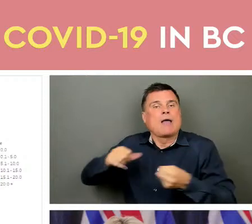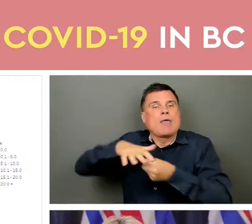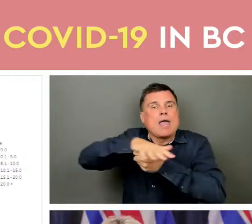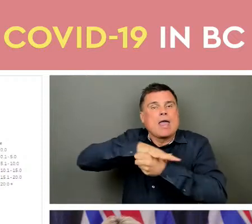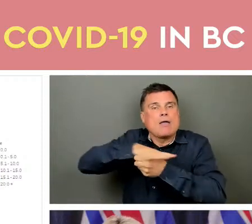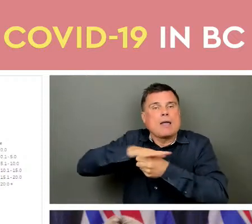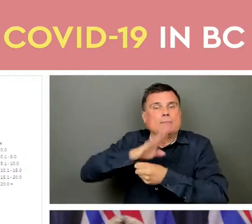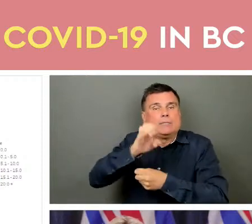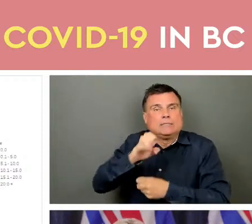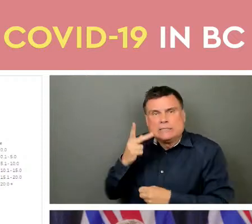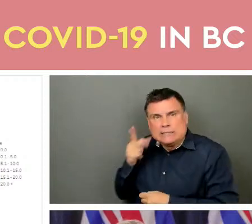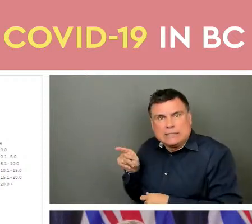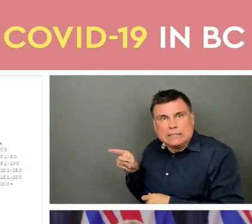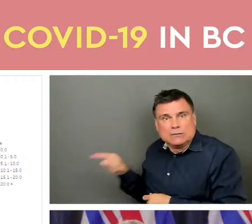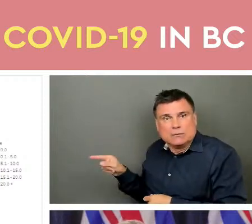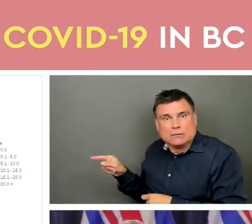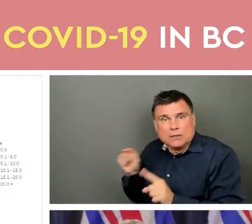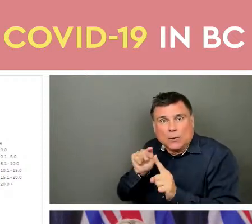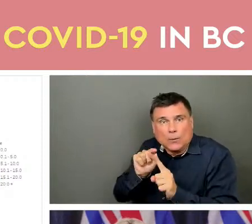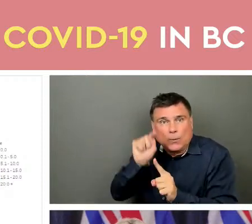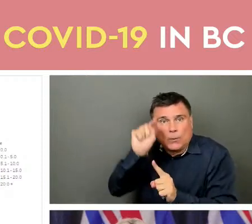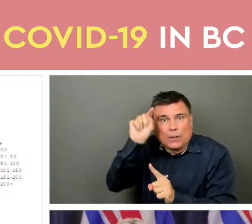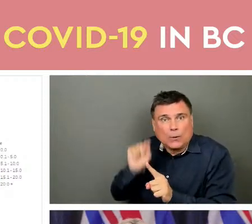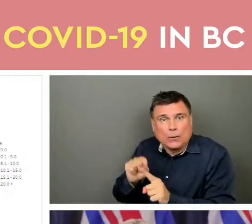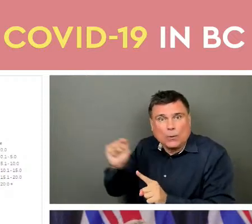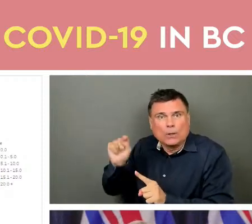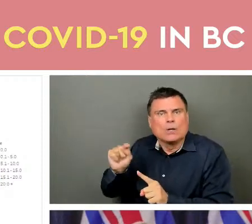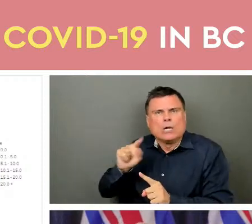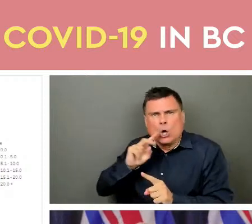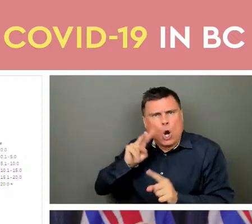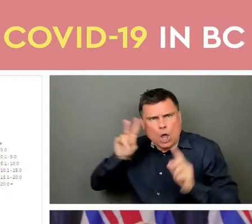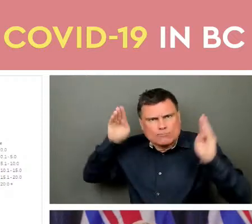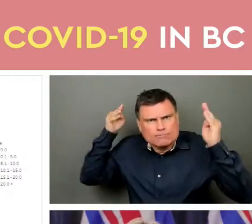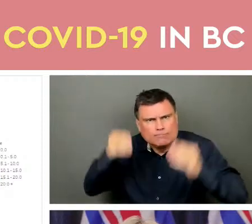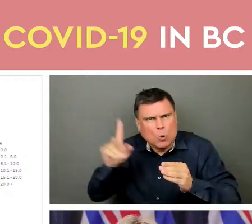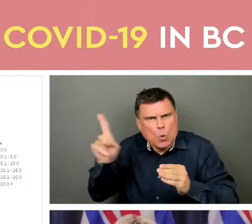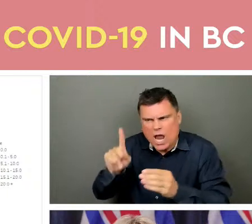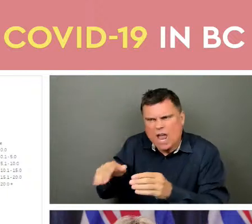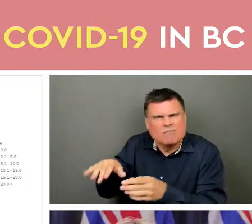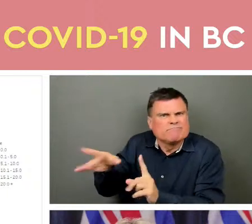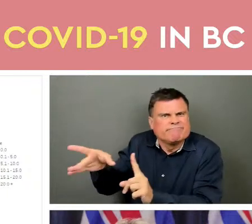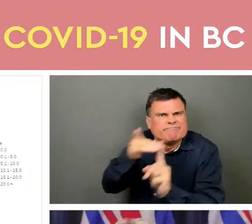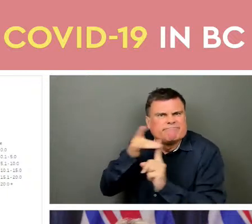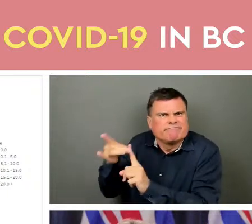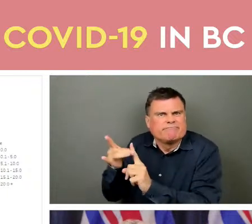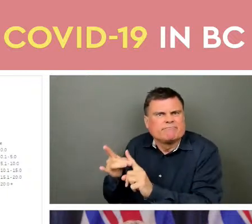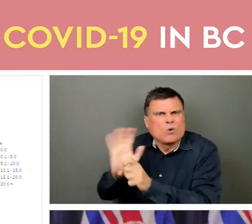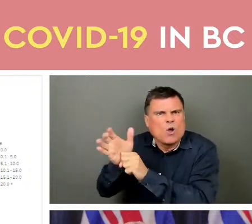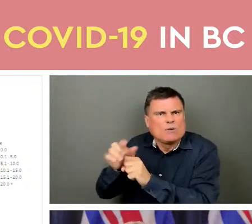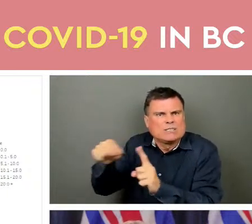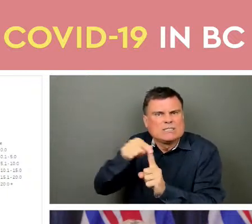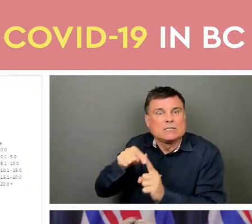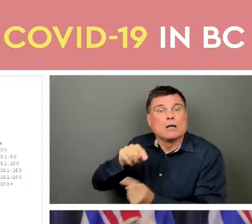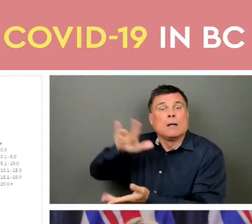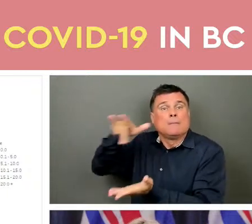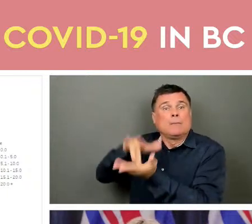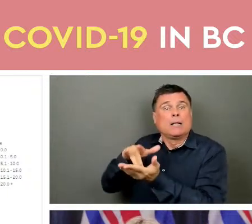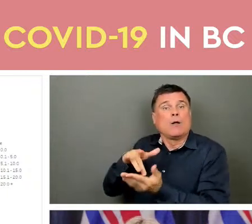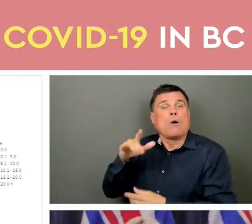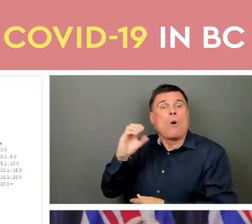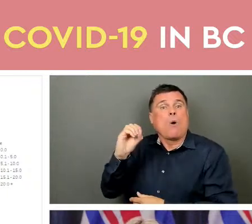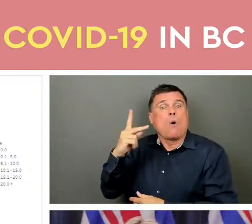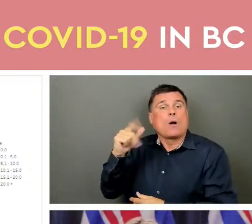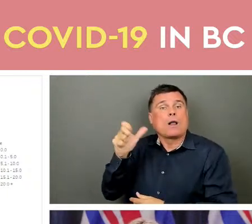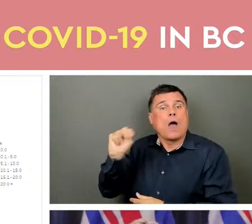is we can see that where we've been paying attention to some of the higher case rates, particularly in the central Okanagan, those have now come down. But we